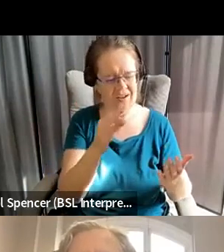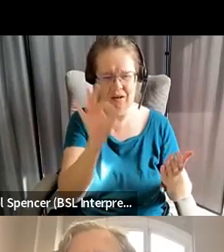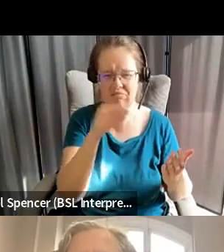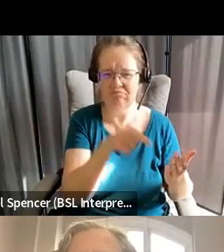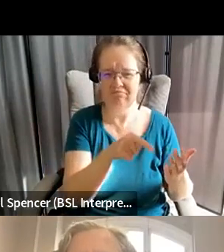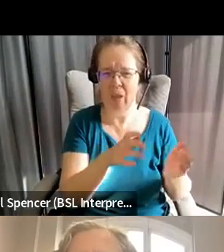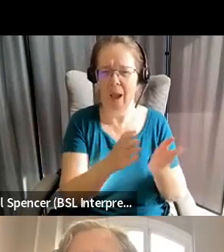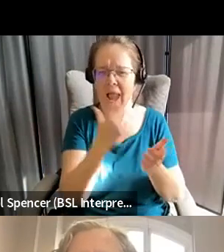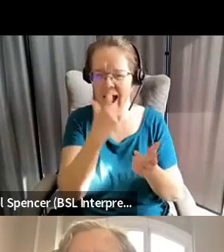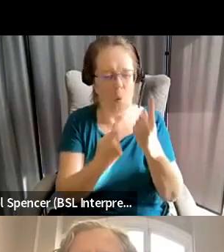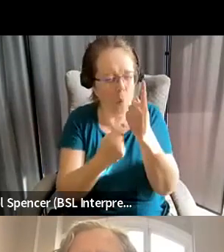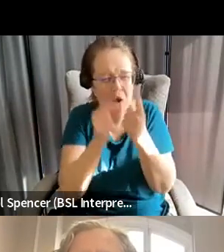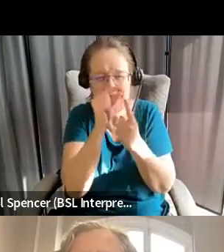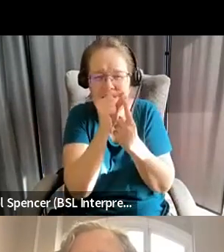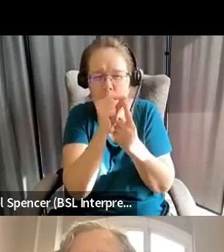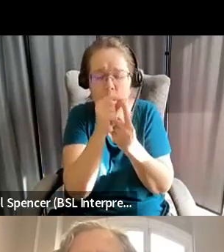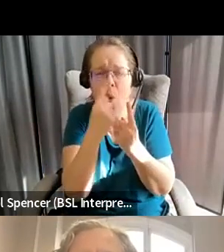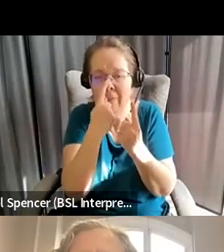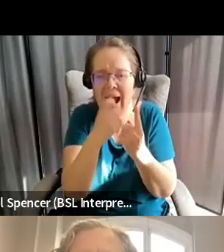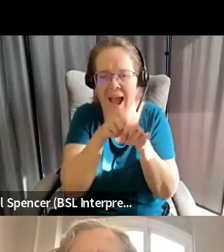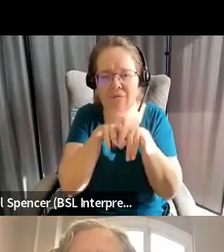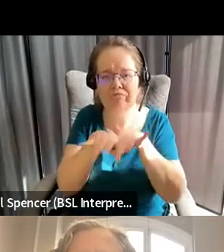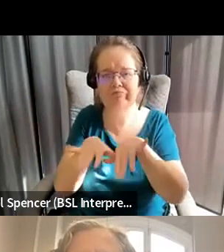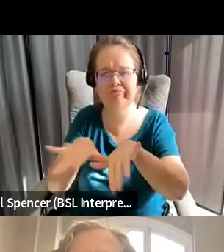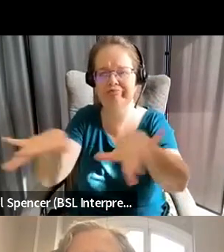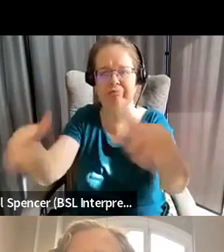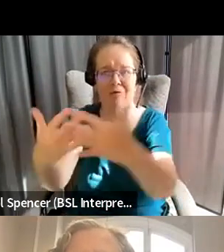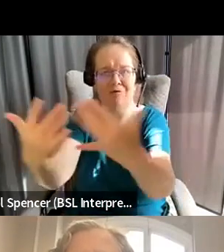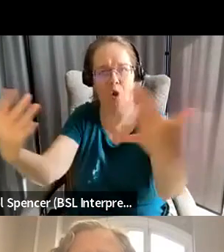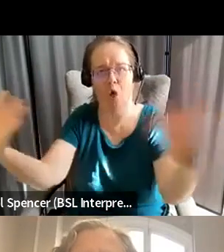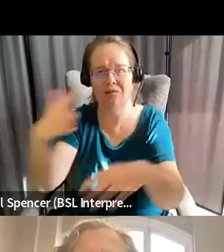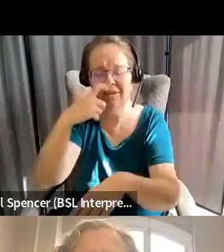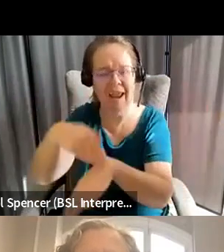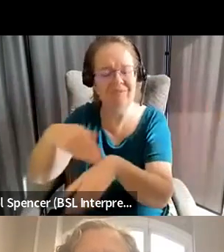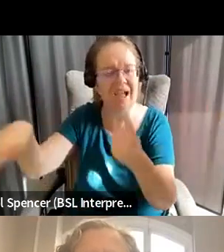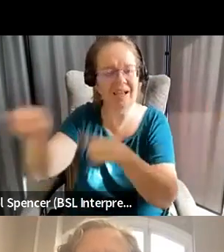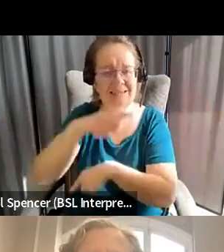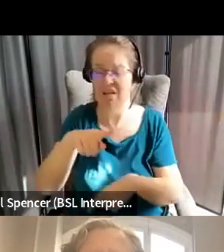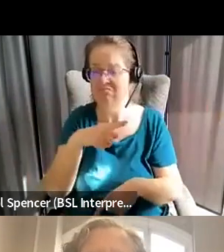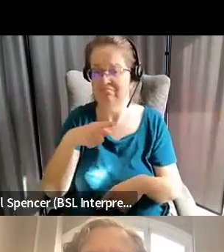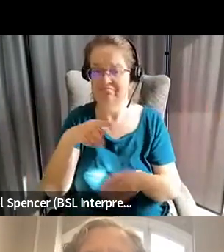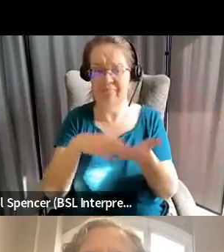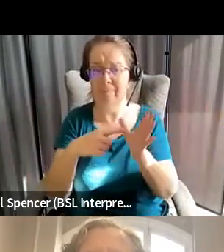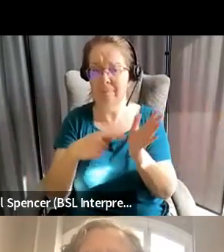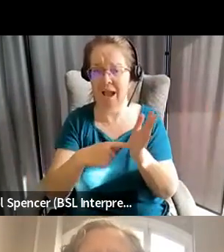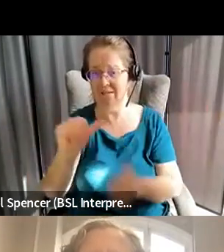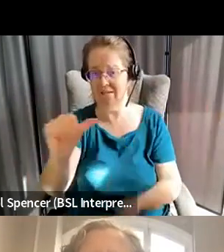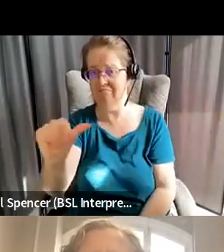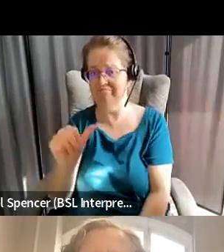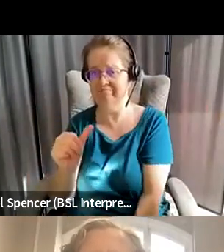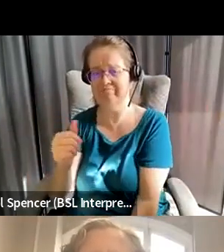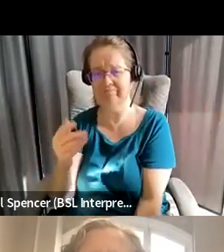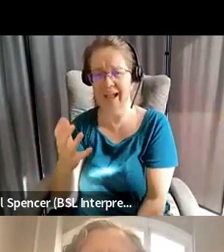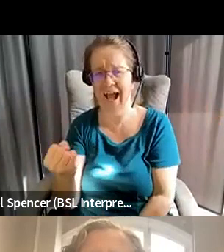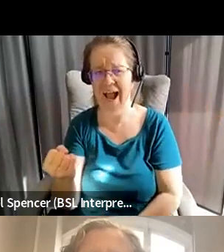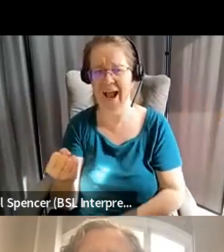tsunami of difference for a lot of people. Yeah, I think that you're absolutely right. I think there are like common